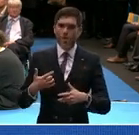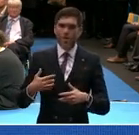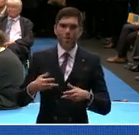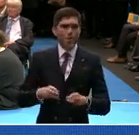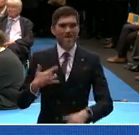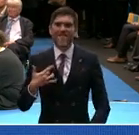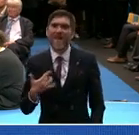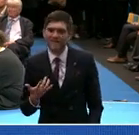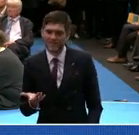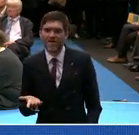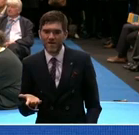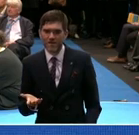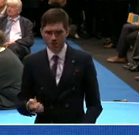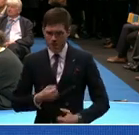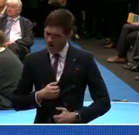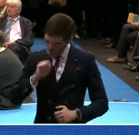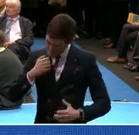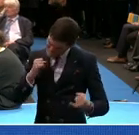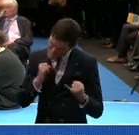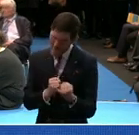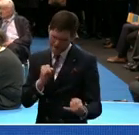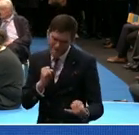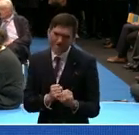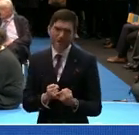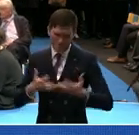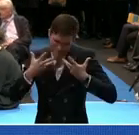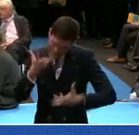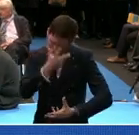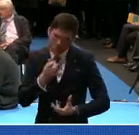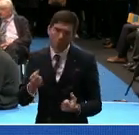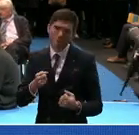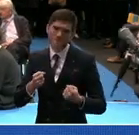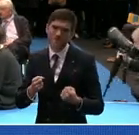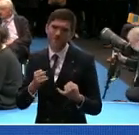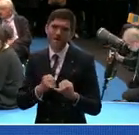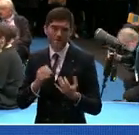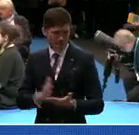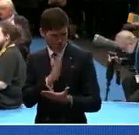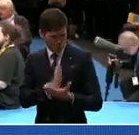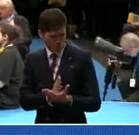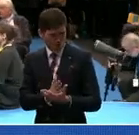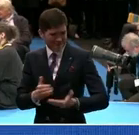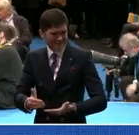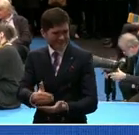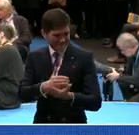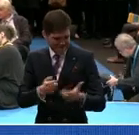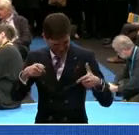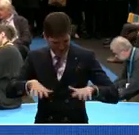fight with every ounce of my breath and my being to uphold the safety and the security of our